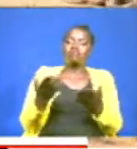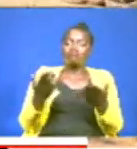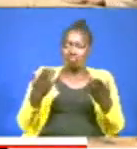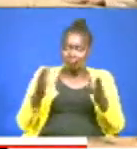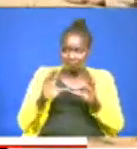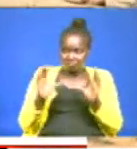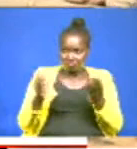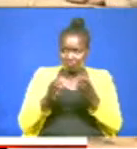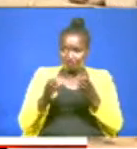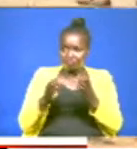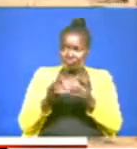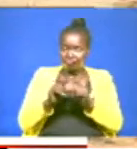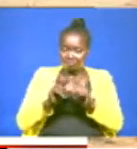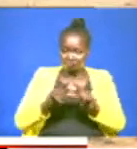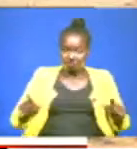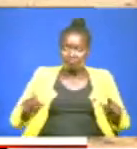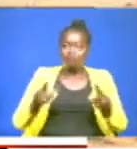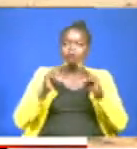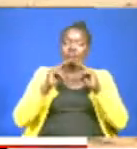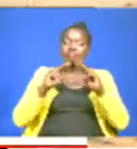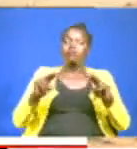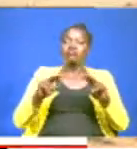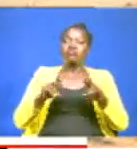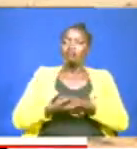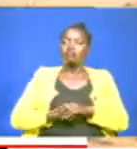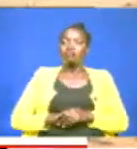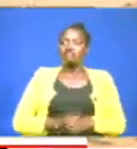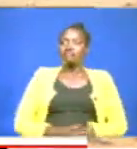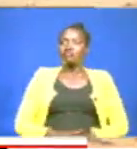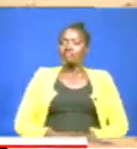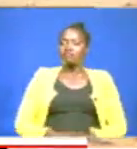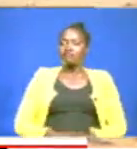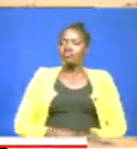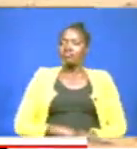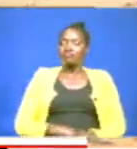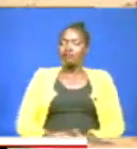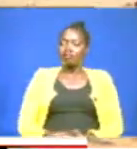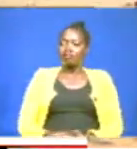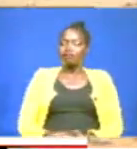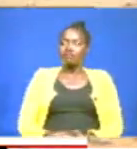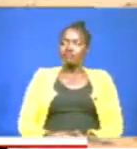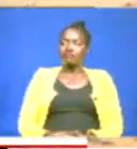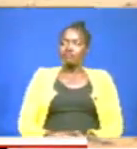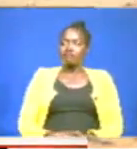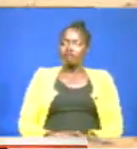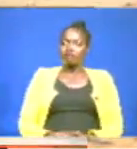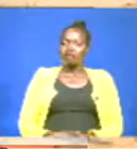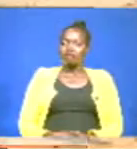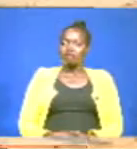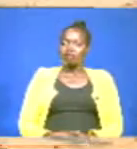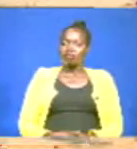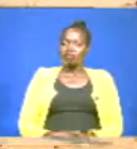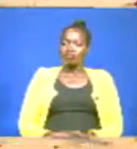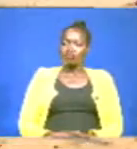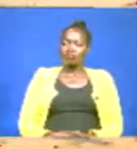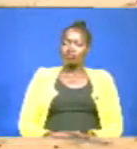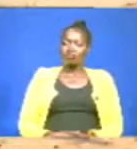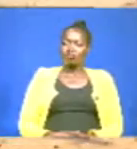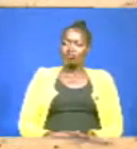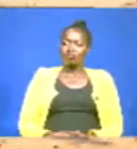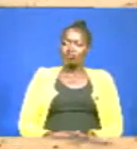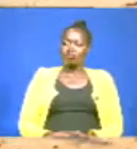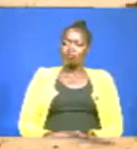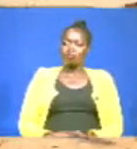for long-lasting peace. Nancy Okware, reporting from Letea Ward in Turkana County.